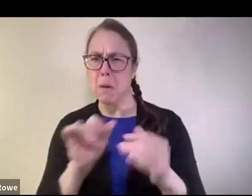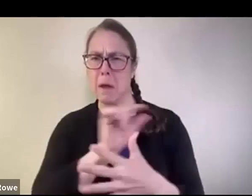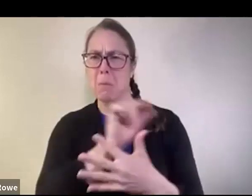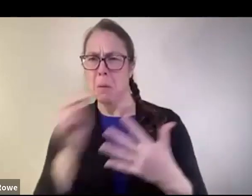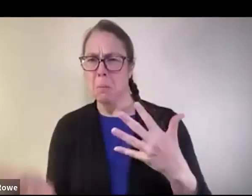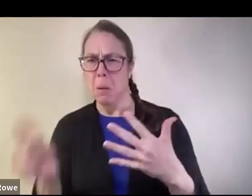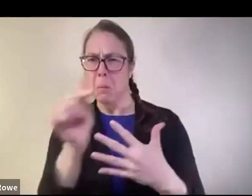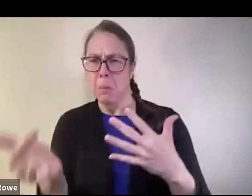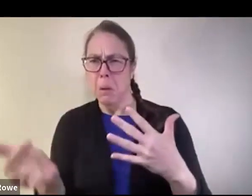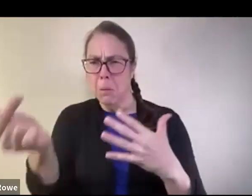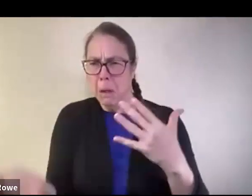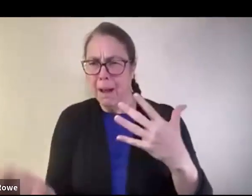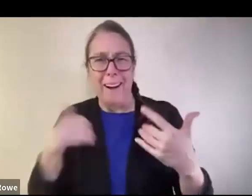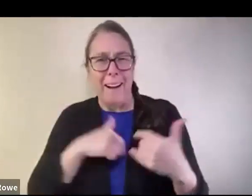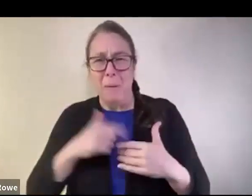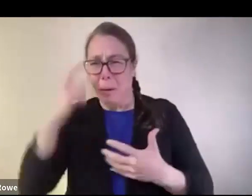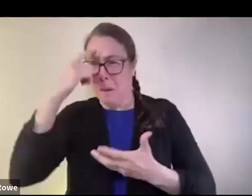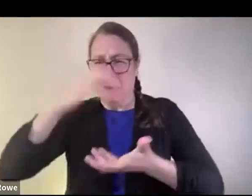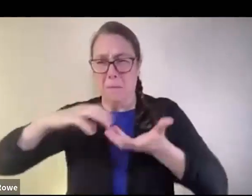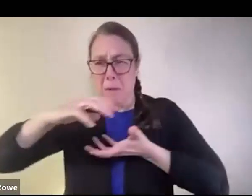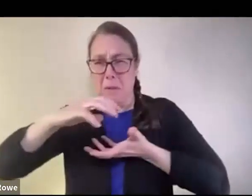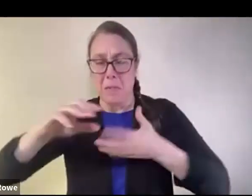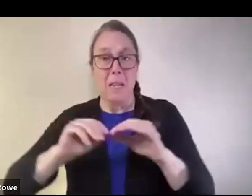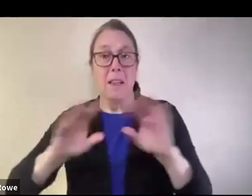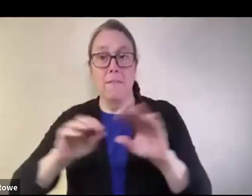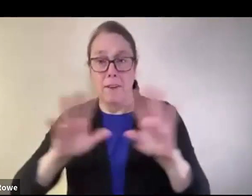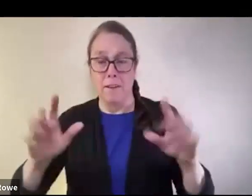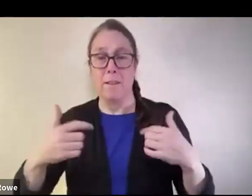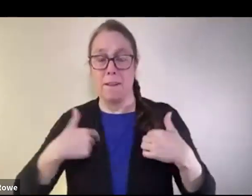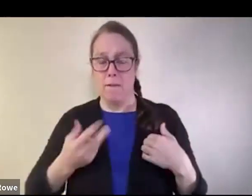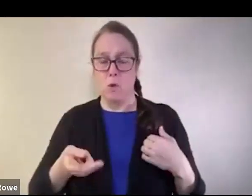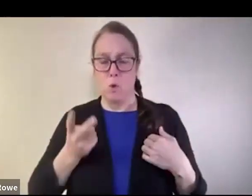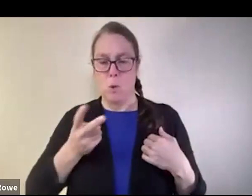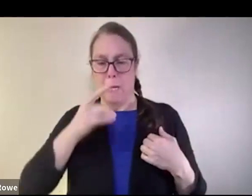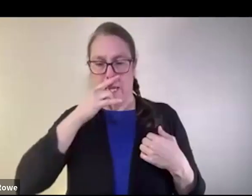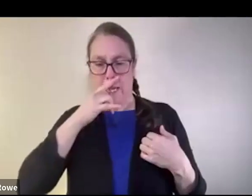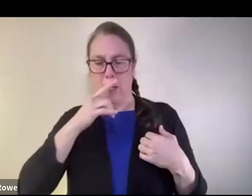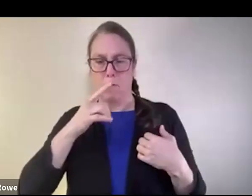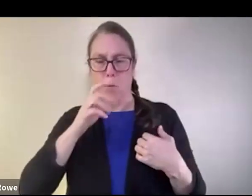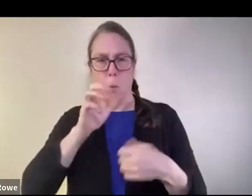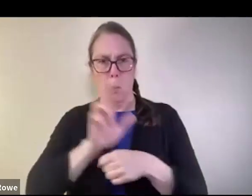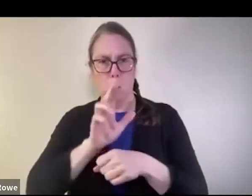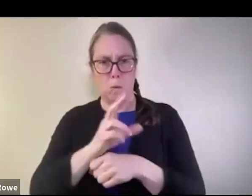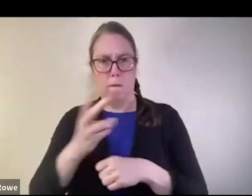confused. To clarify, I have 2 children using services.